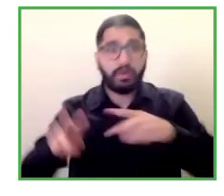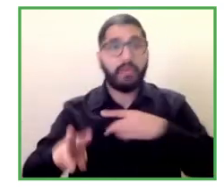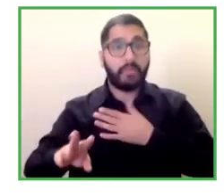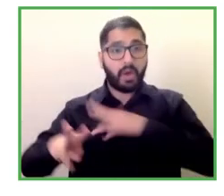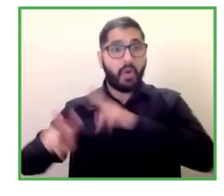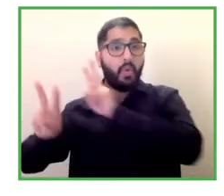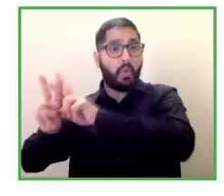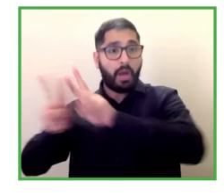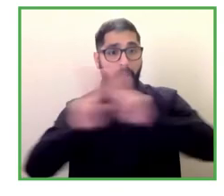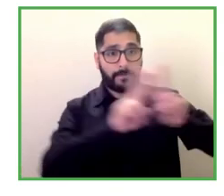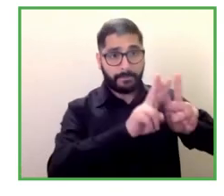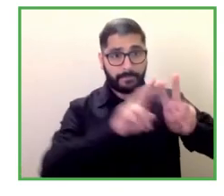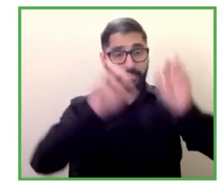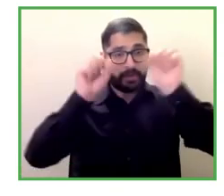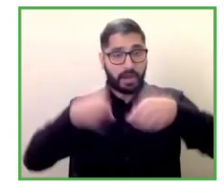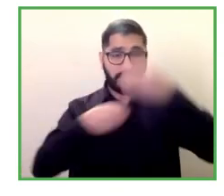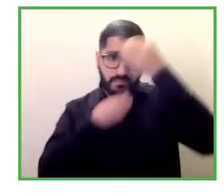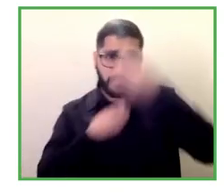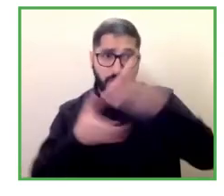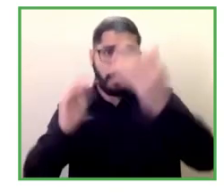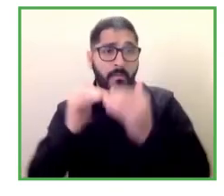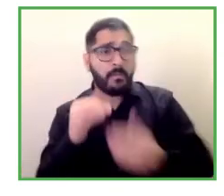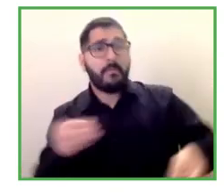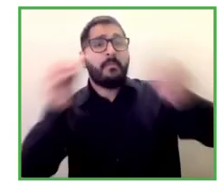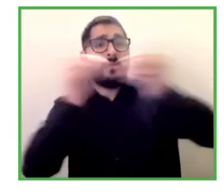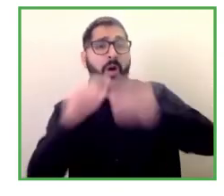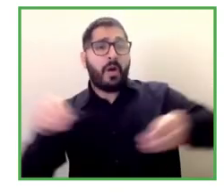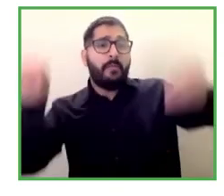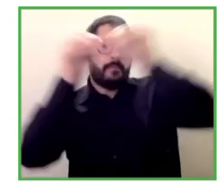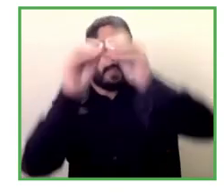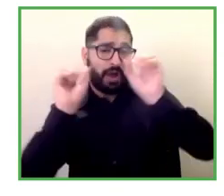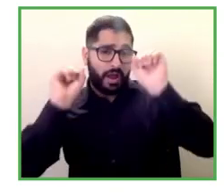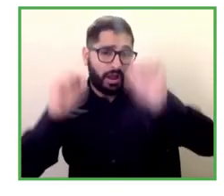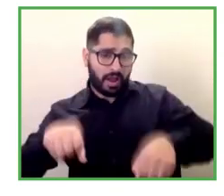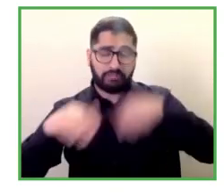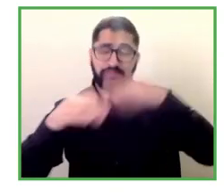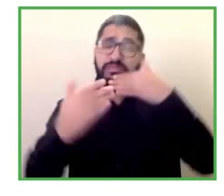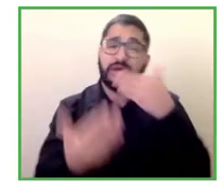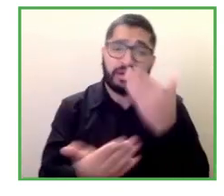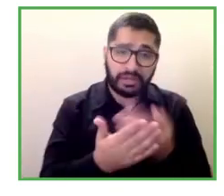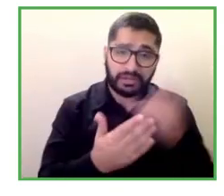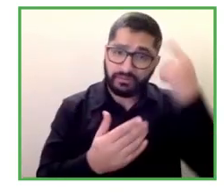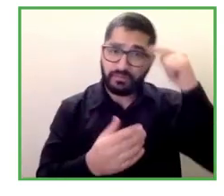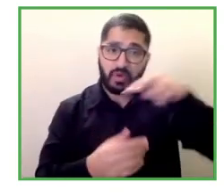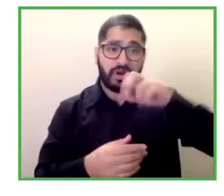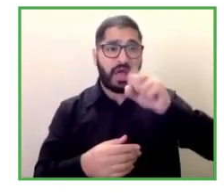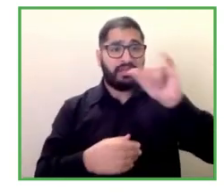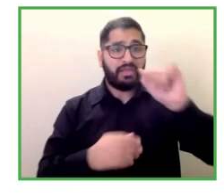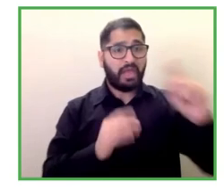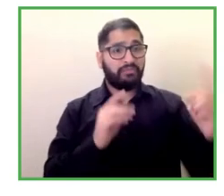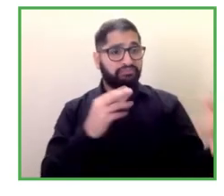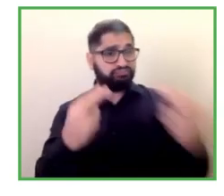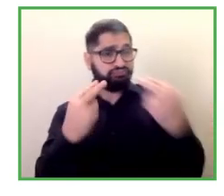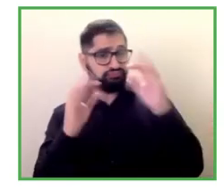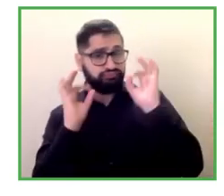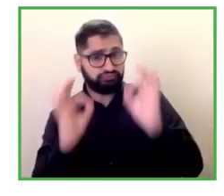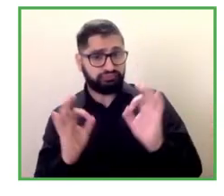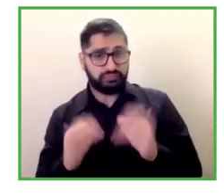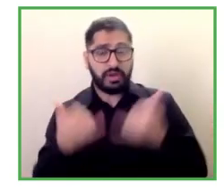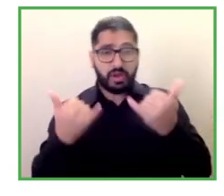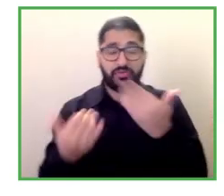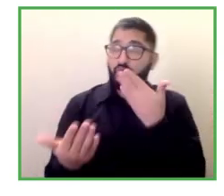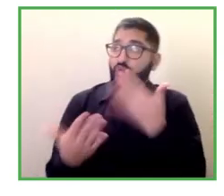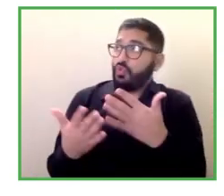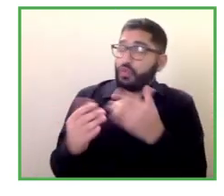Thank you, Nadia. Muchas gracias. Thank you, Nadia. Thank you so much. That's right. That's one of the biggest